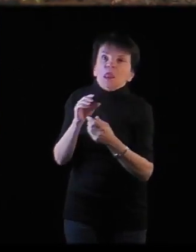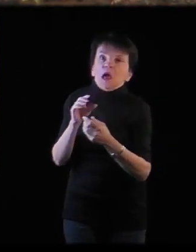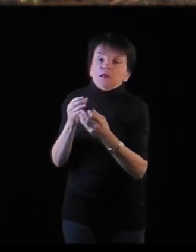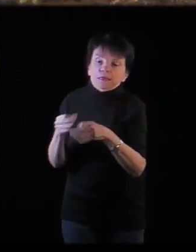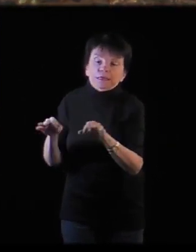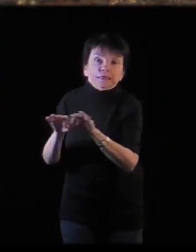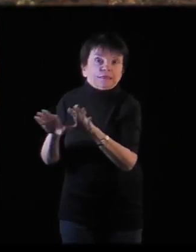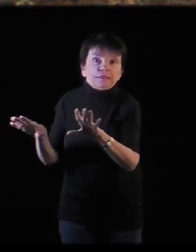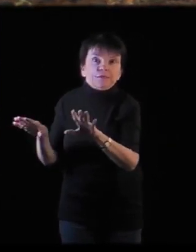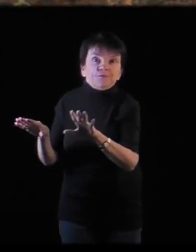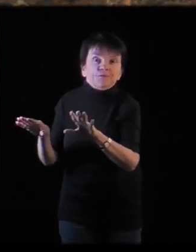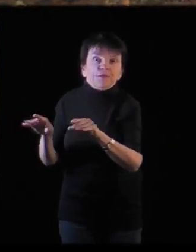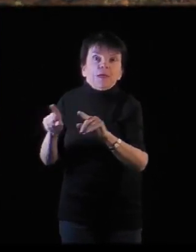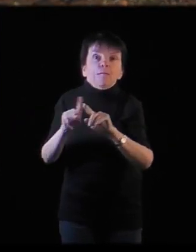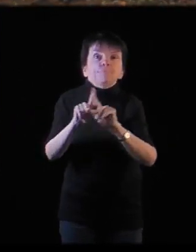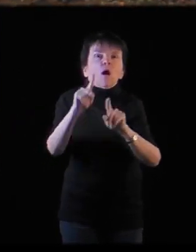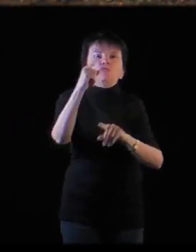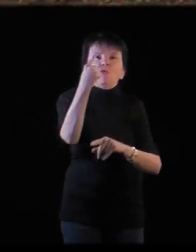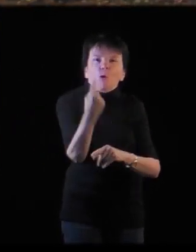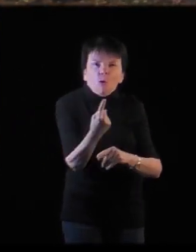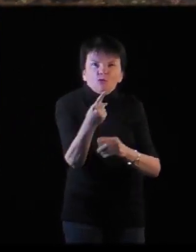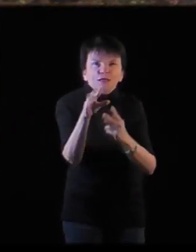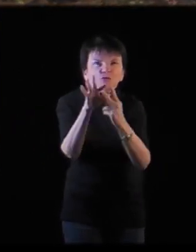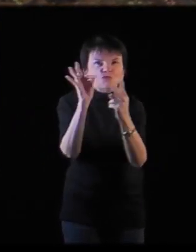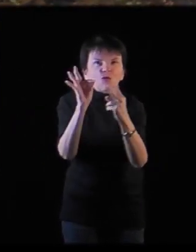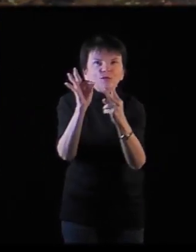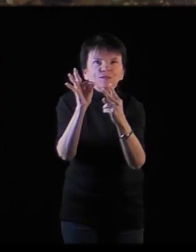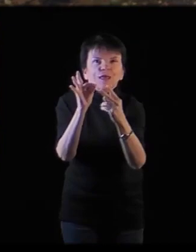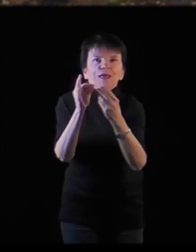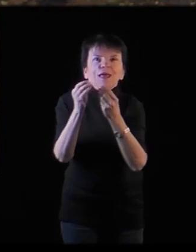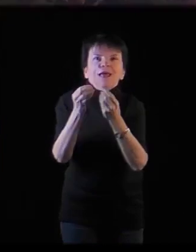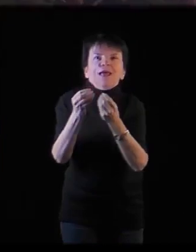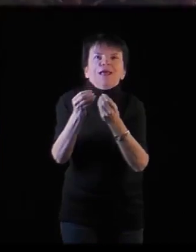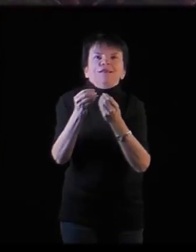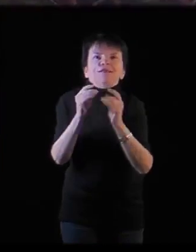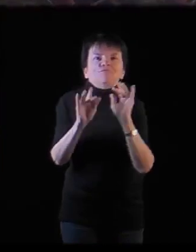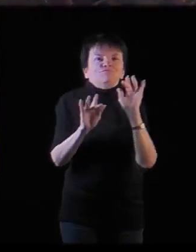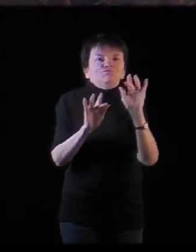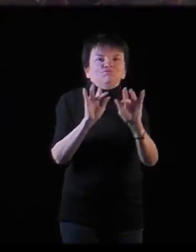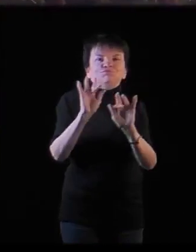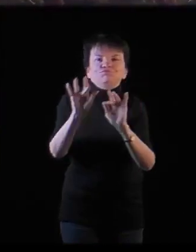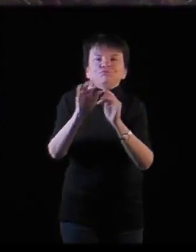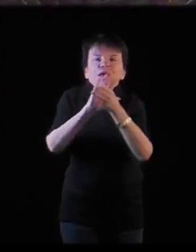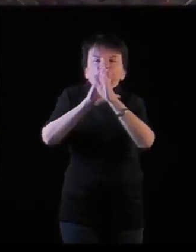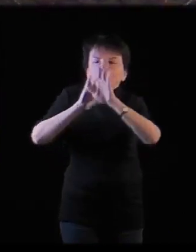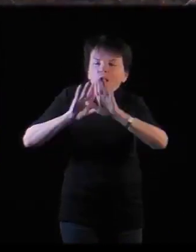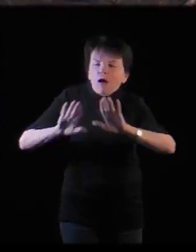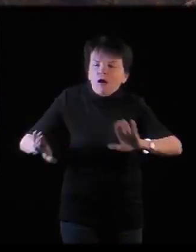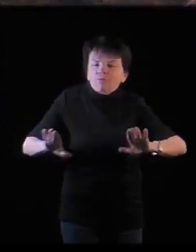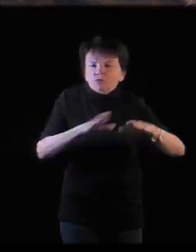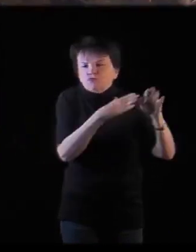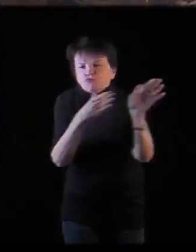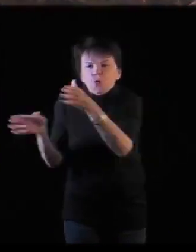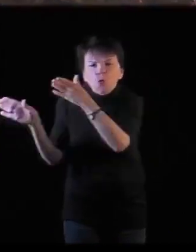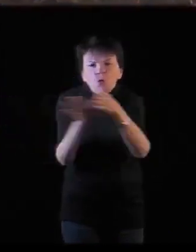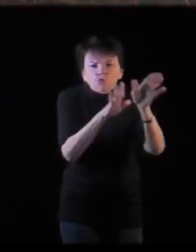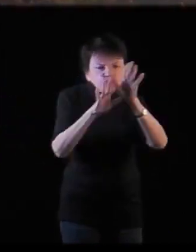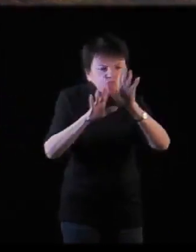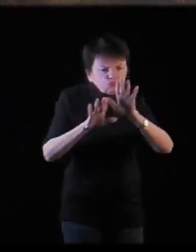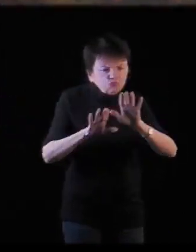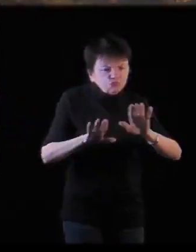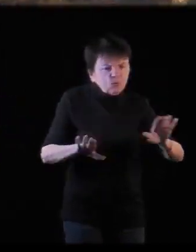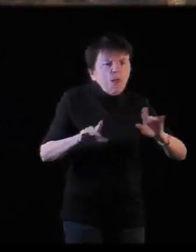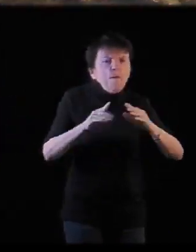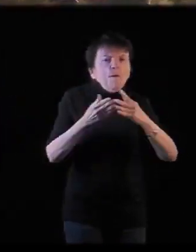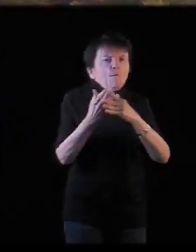choice. But it is the only choice that brings calm in the storm. Not by my power, but